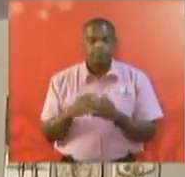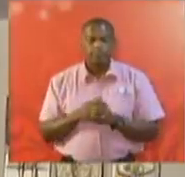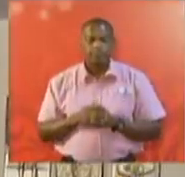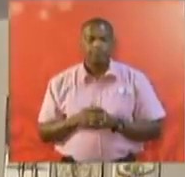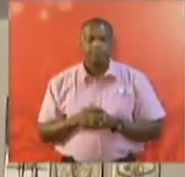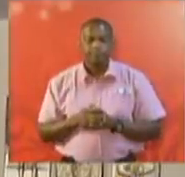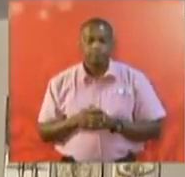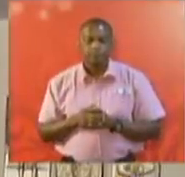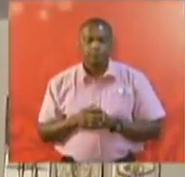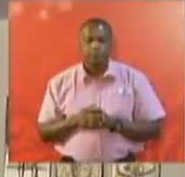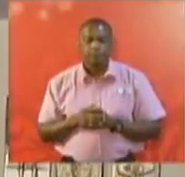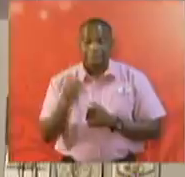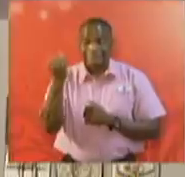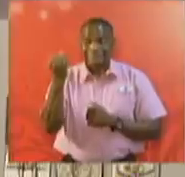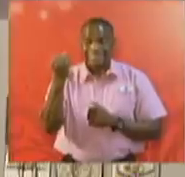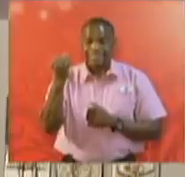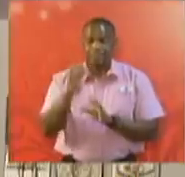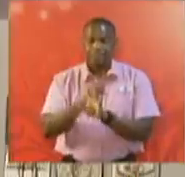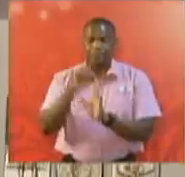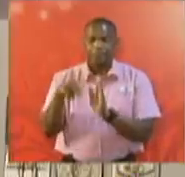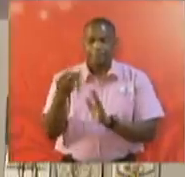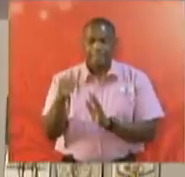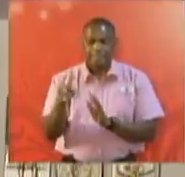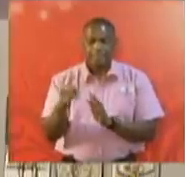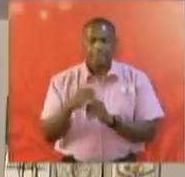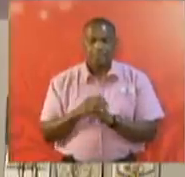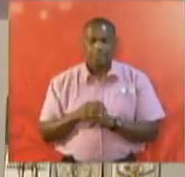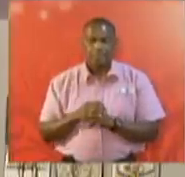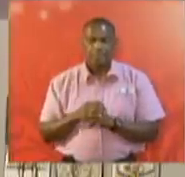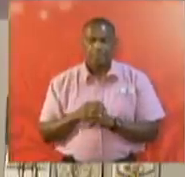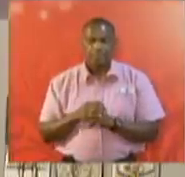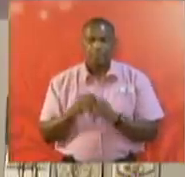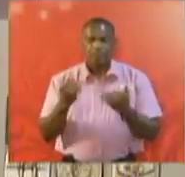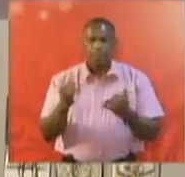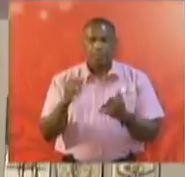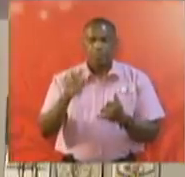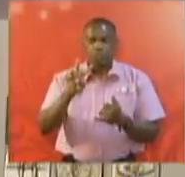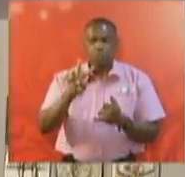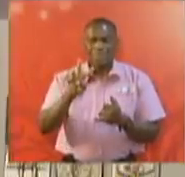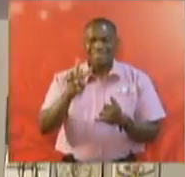morning update of Saturday, September 19th, we are currently at